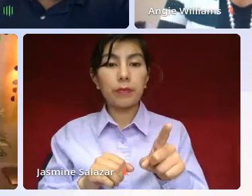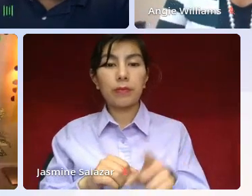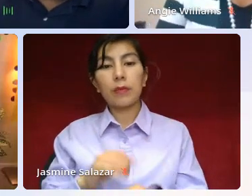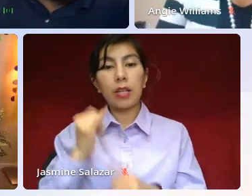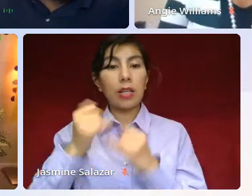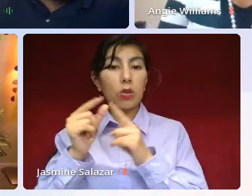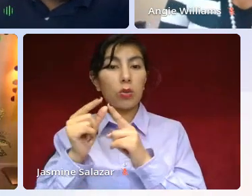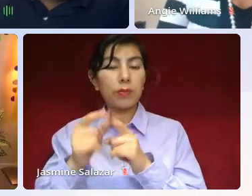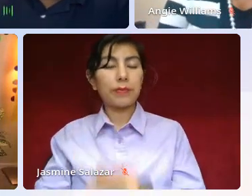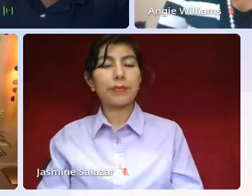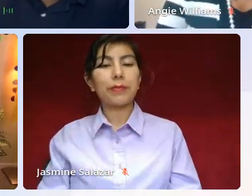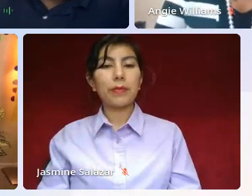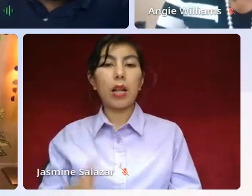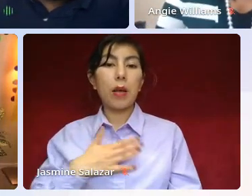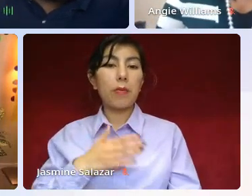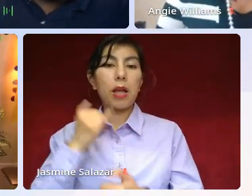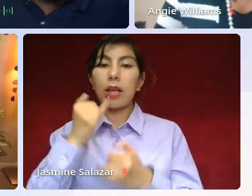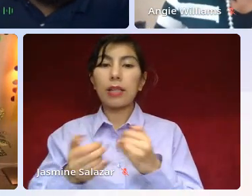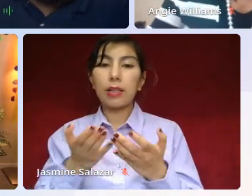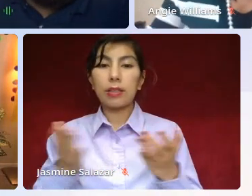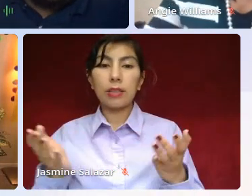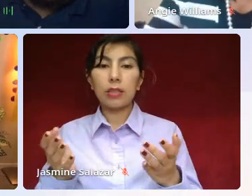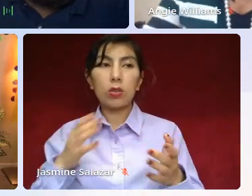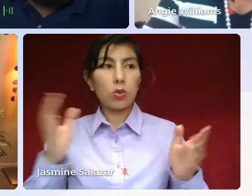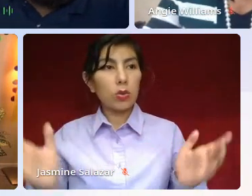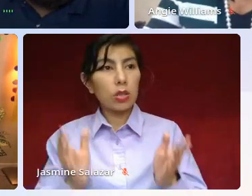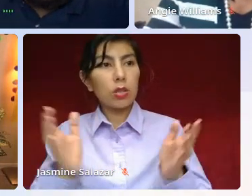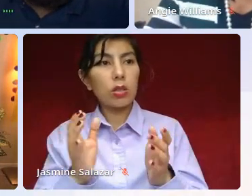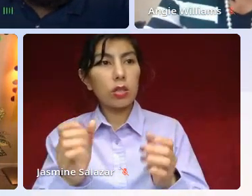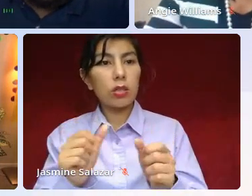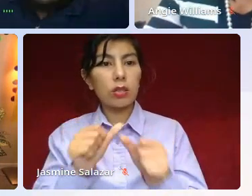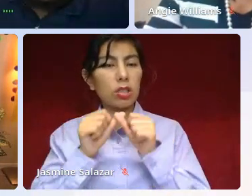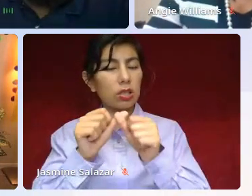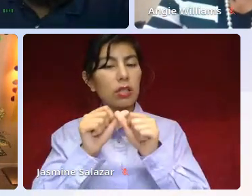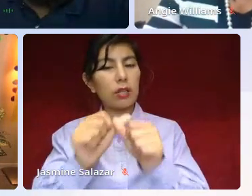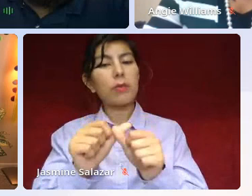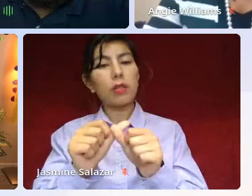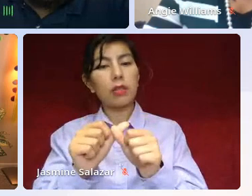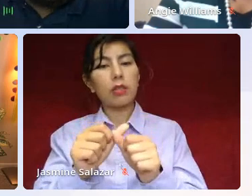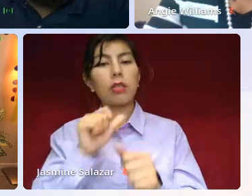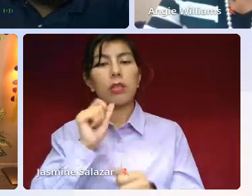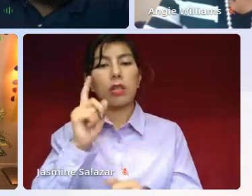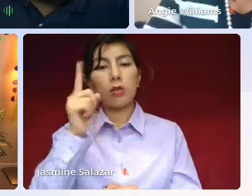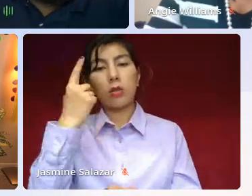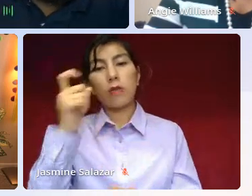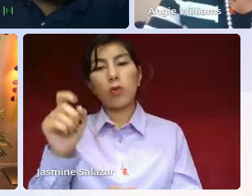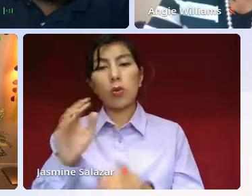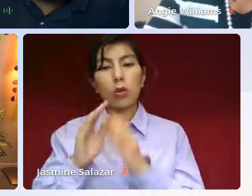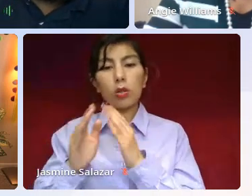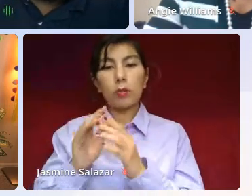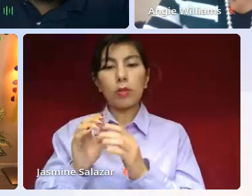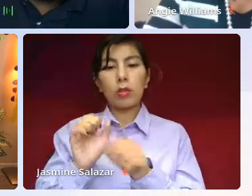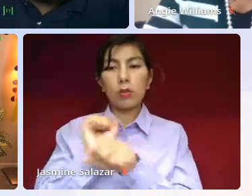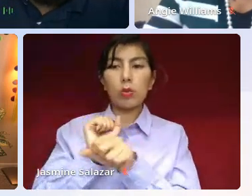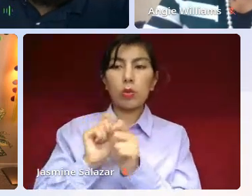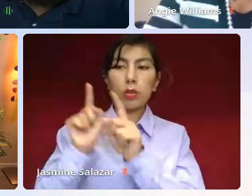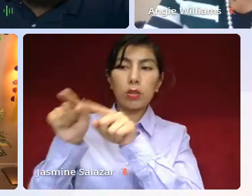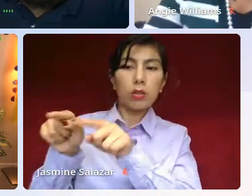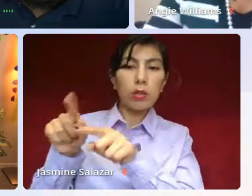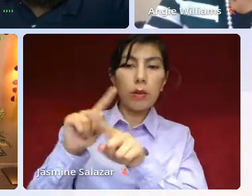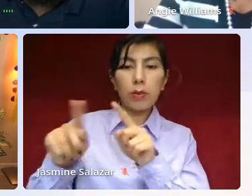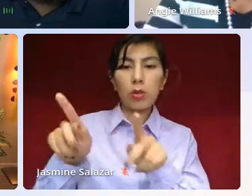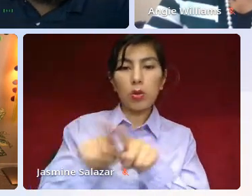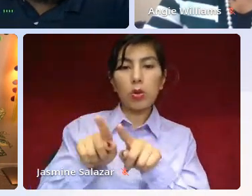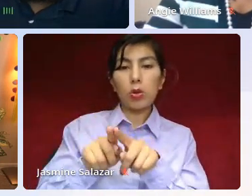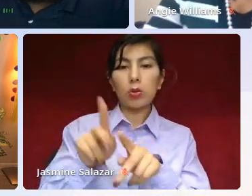Yeah, my final thing is to encourage sustainability, not just for the communities that we go into work in, but also for the folks who do this